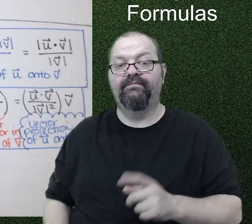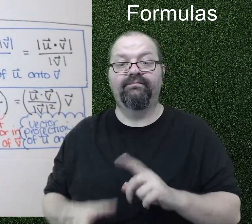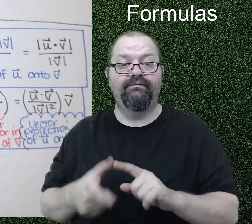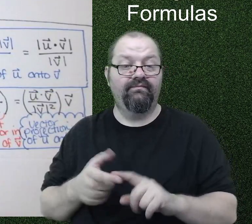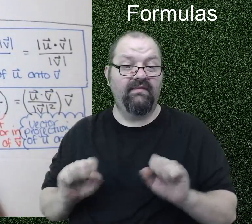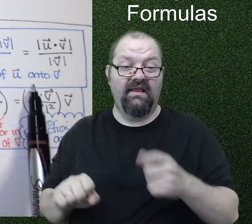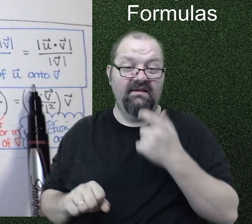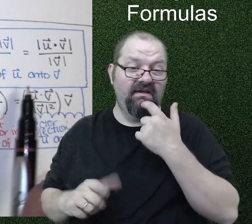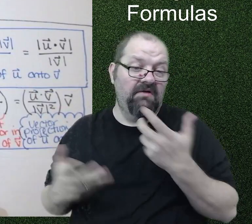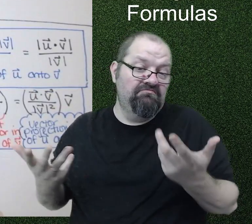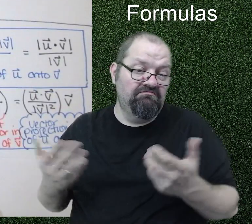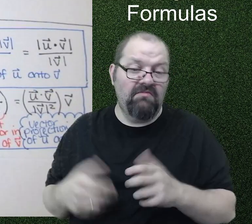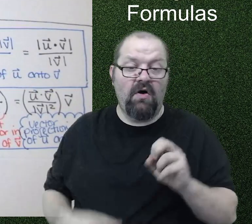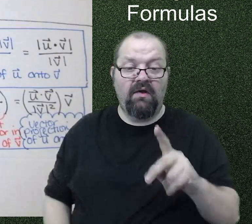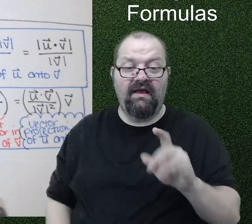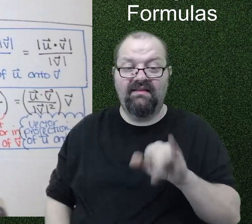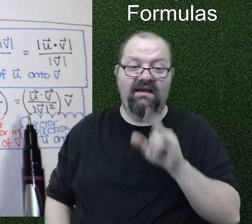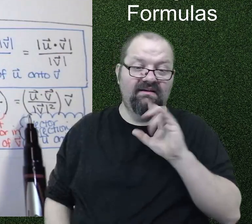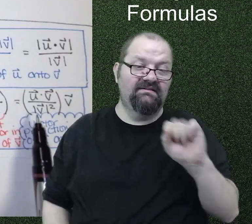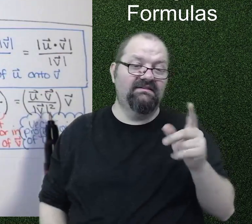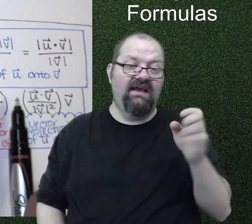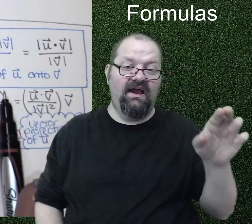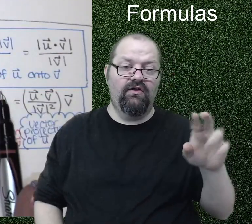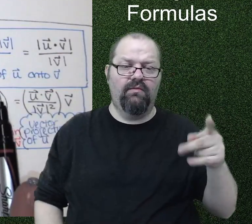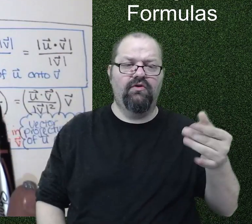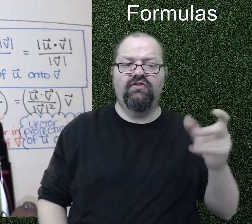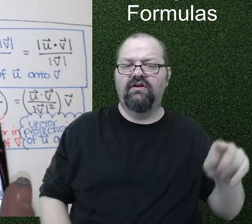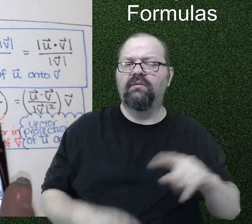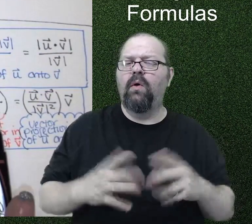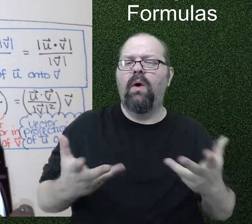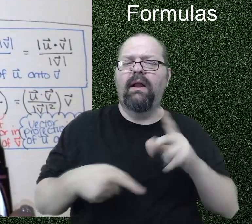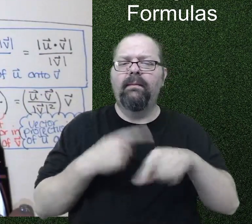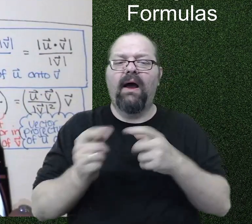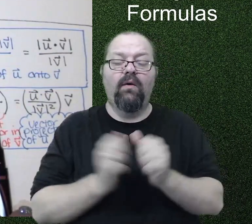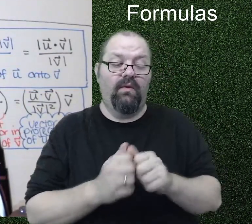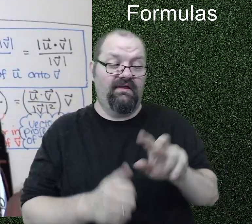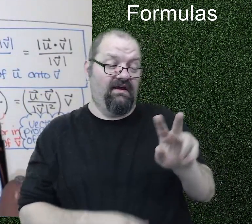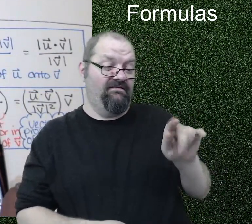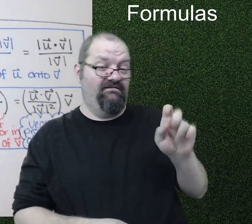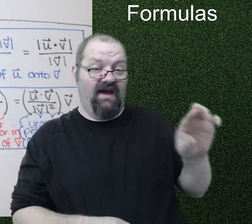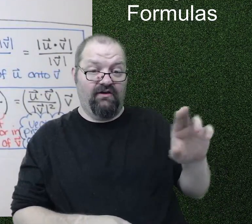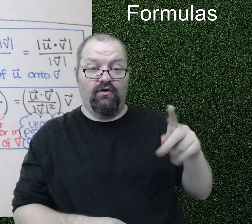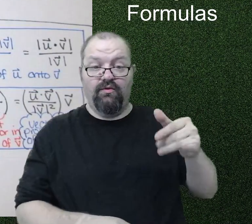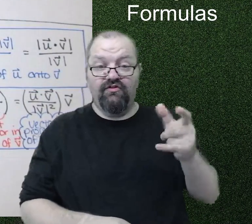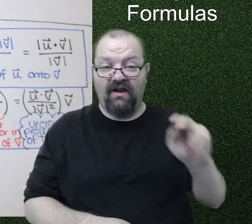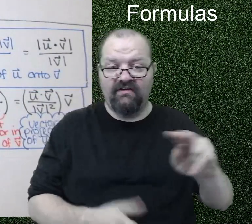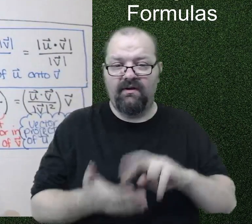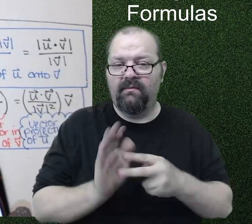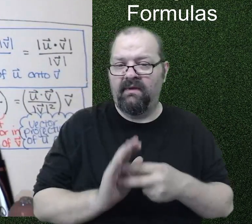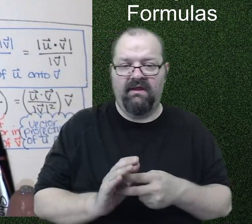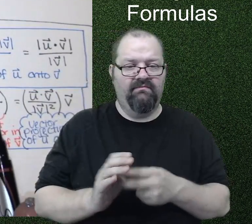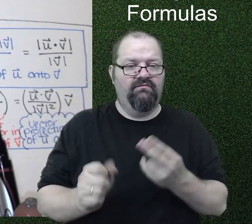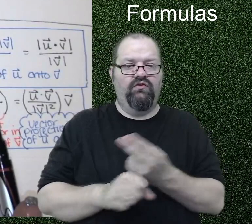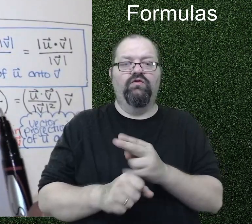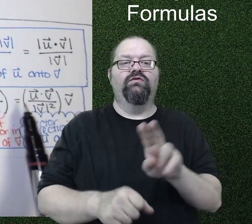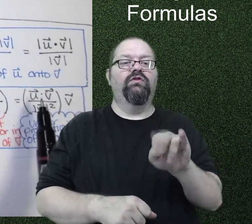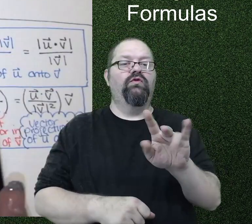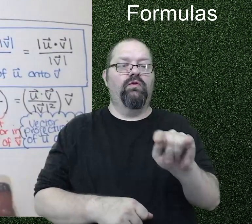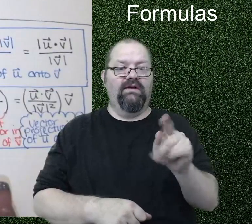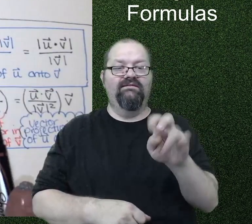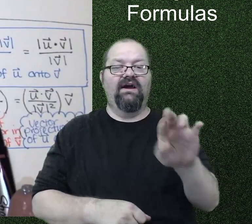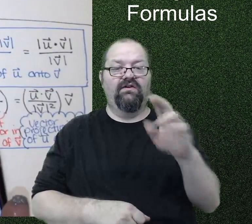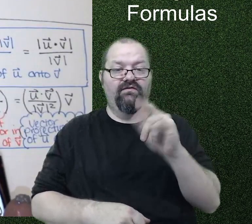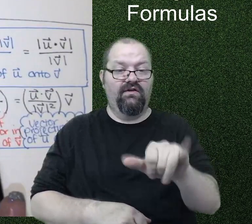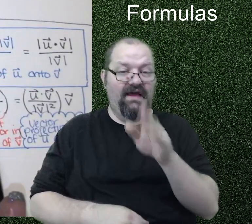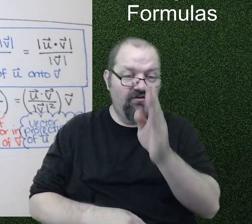say, okay, well, it's a scalar projection. What if I want the vector projection? I just multiply by the unit vector in that direction. Had